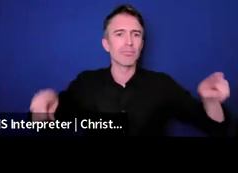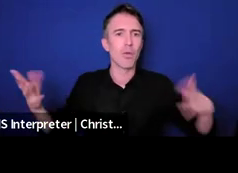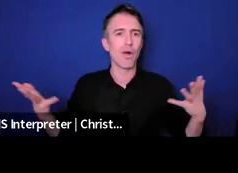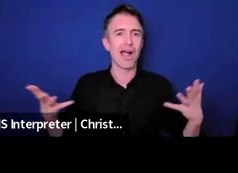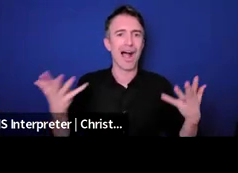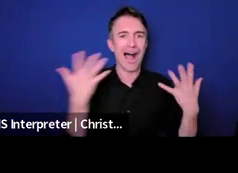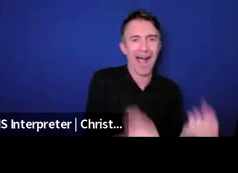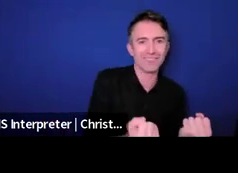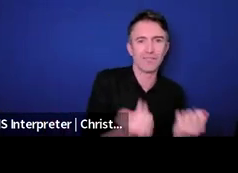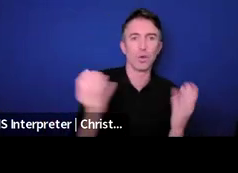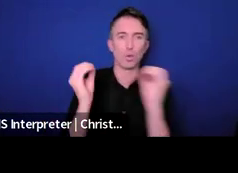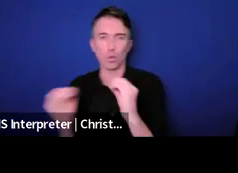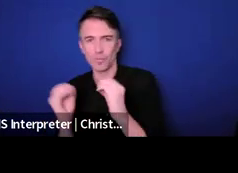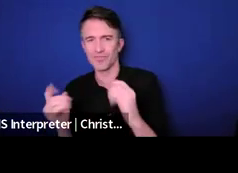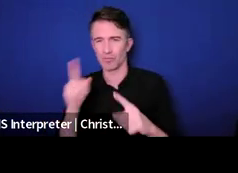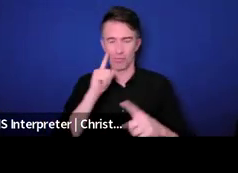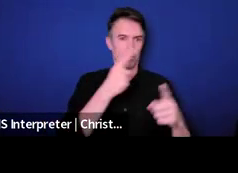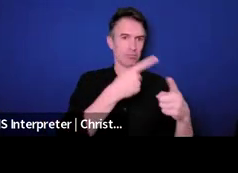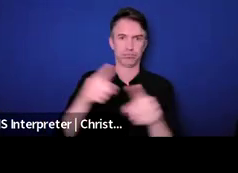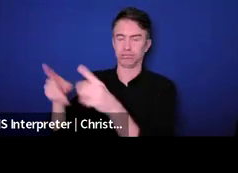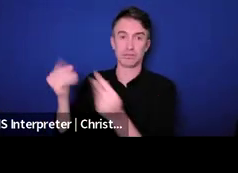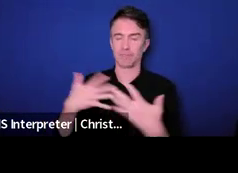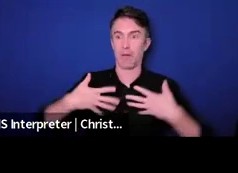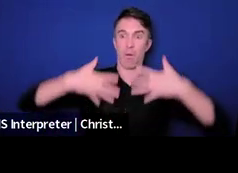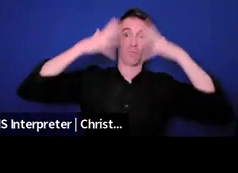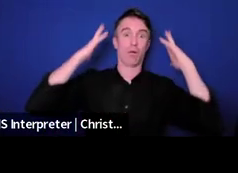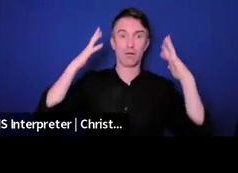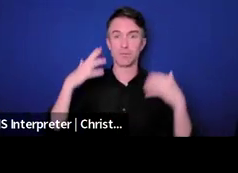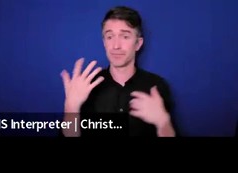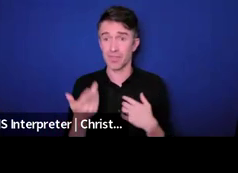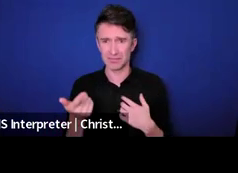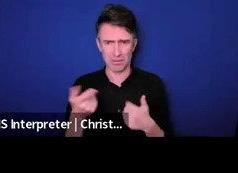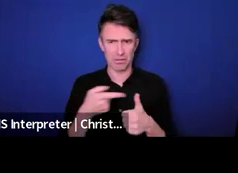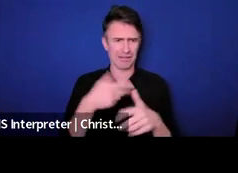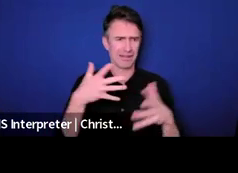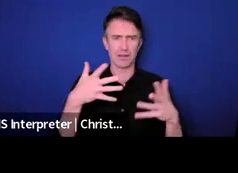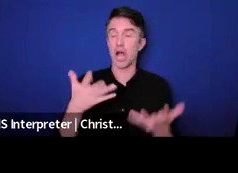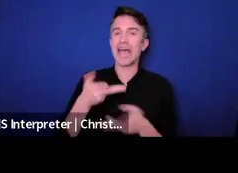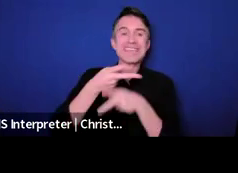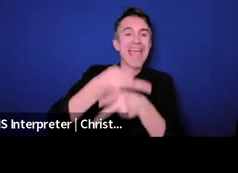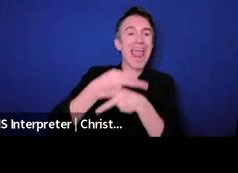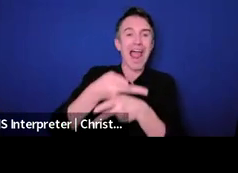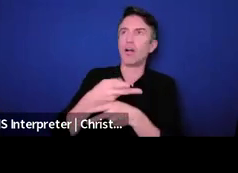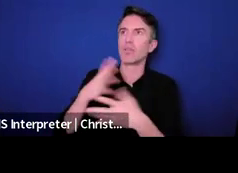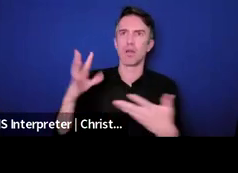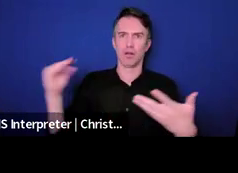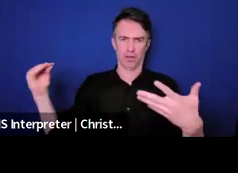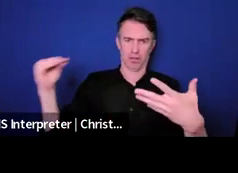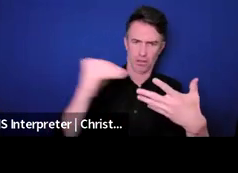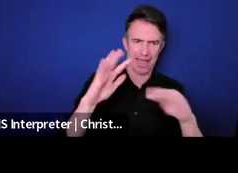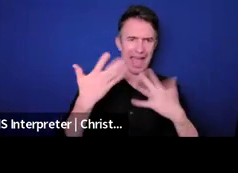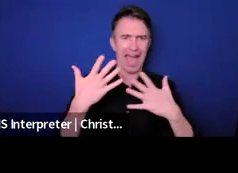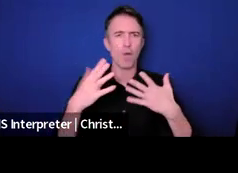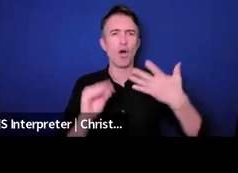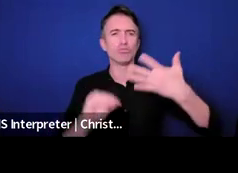does care and support fit in? And I think Lauren has also already provided some of the examples of why social protection